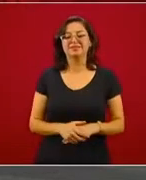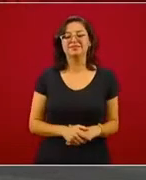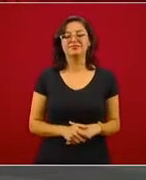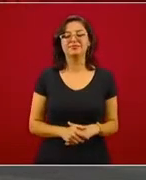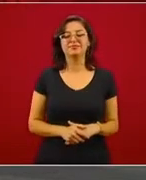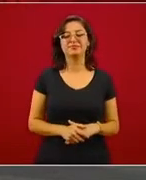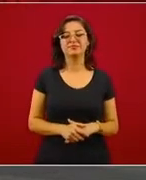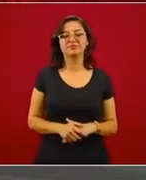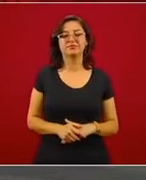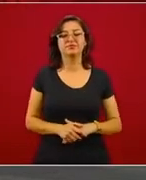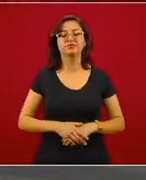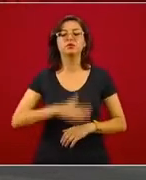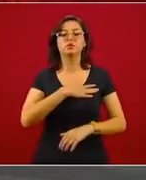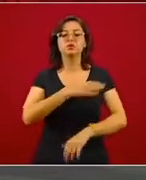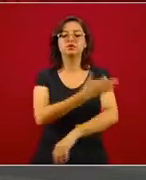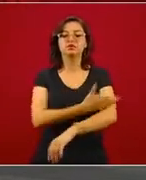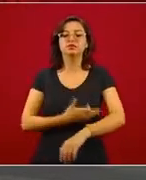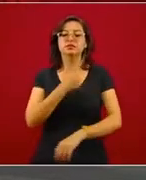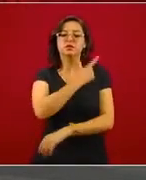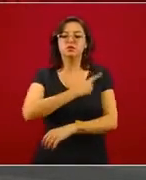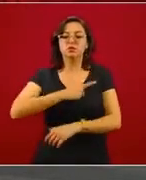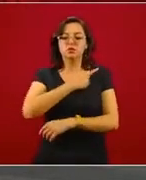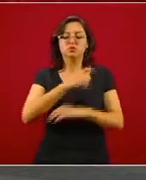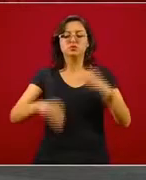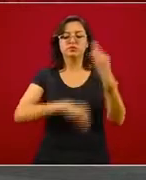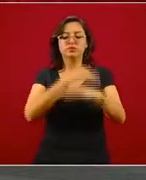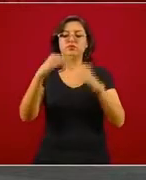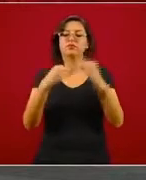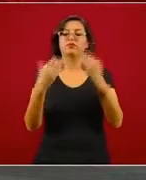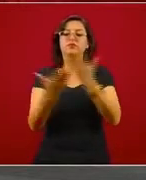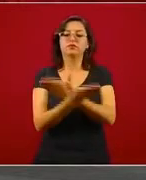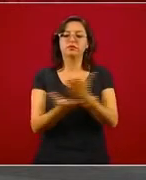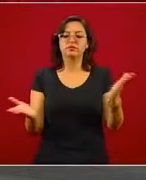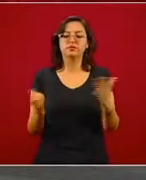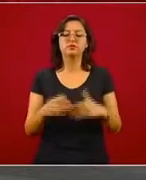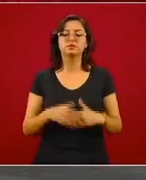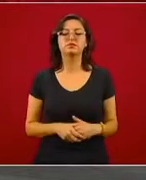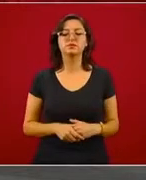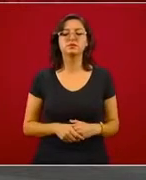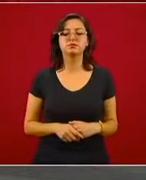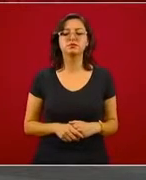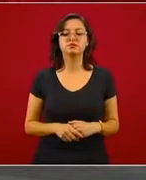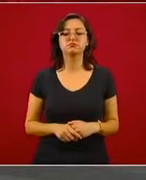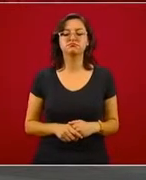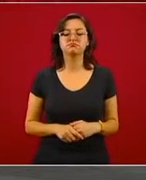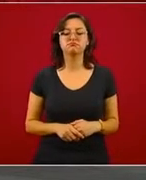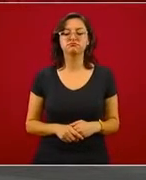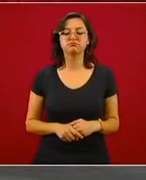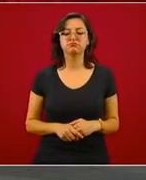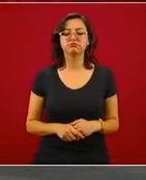everyone. I am so pleased to be here with you.